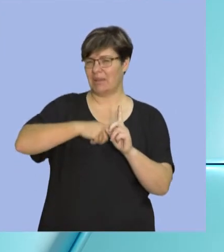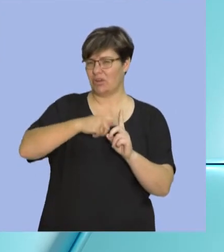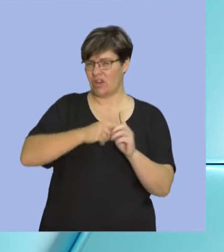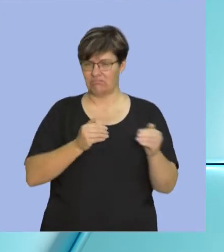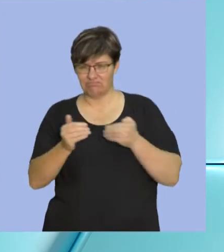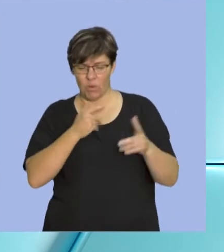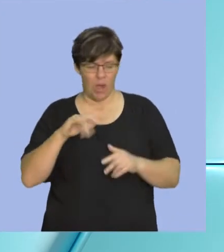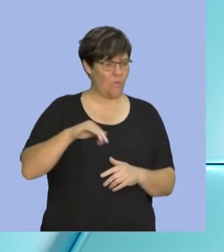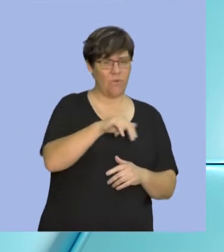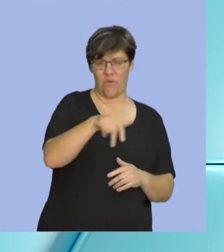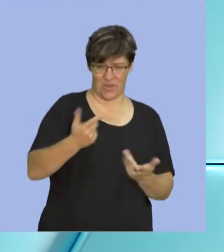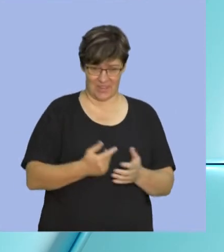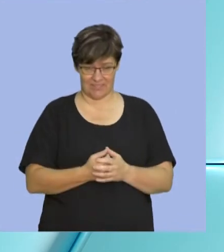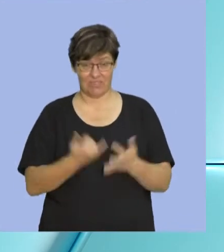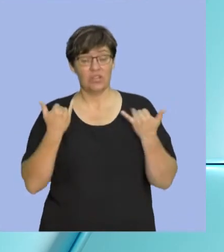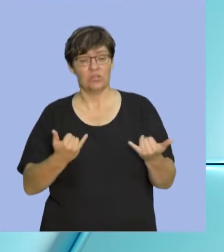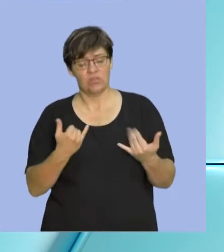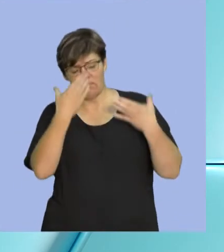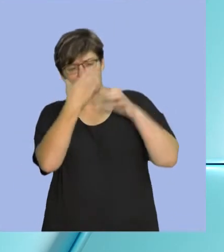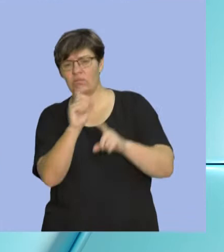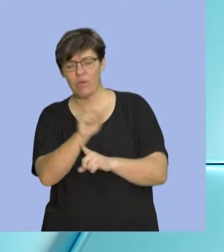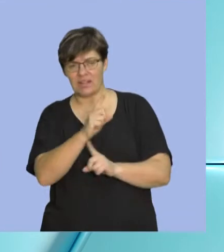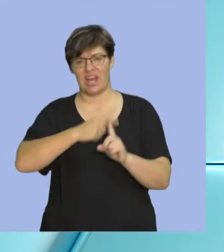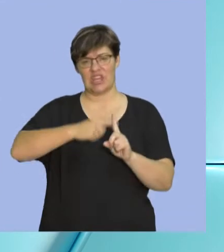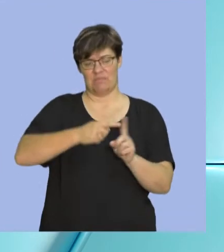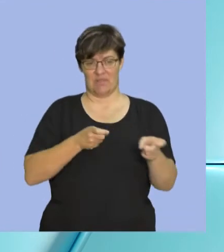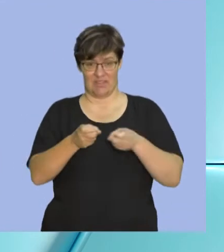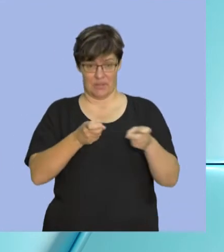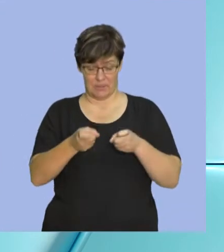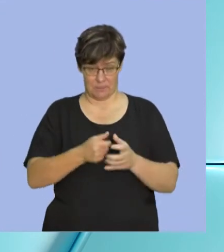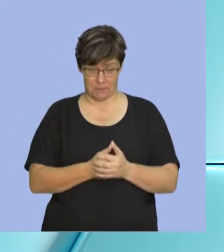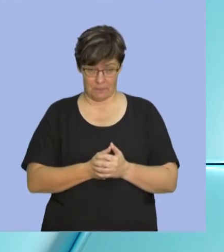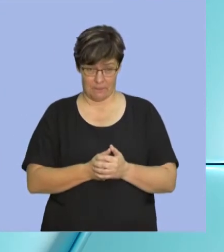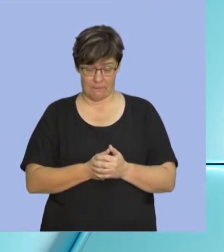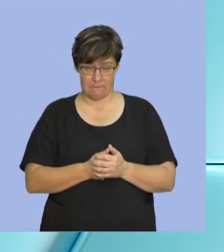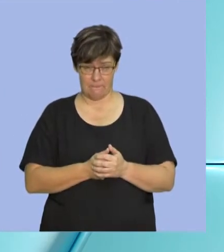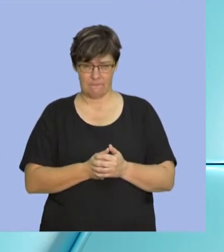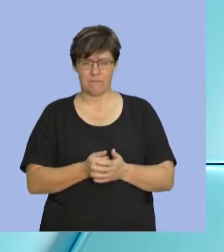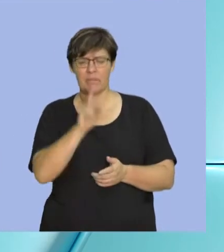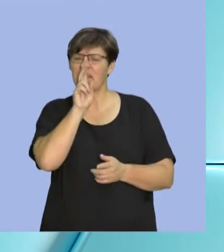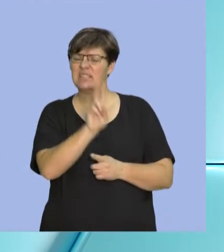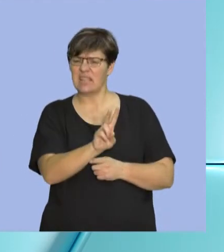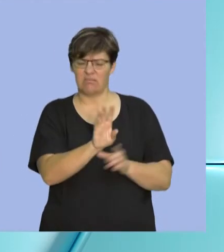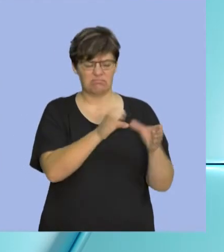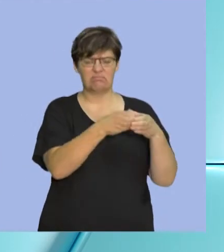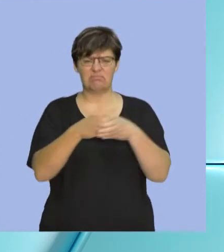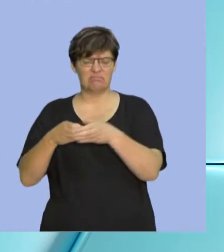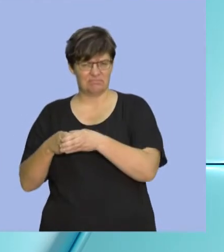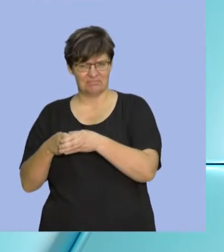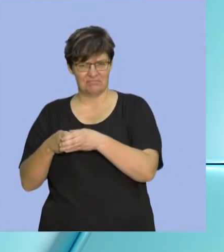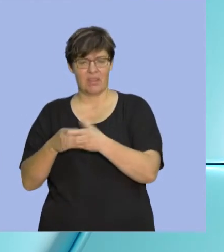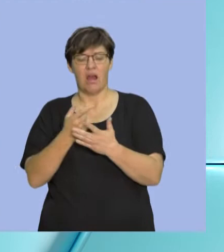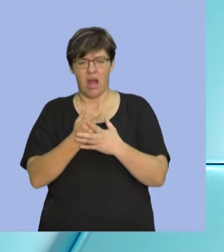bit. Remember, today's lesson is on thermoregulation. Let's look at how we classify organisms based on